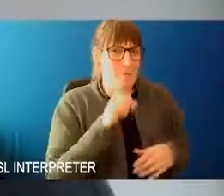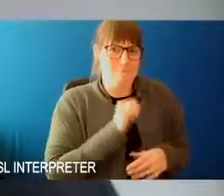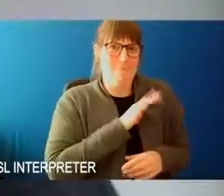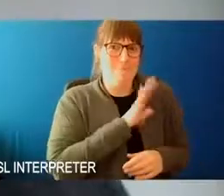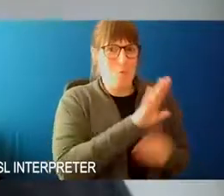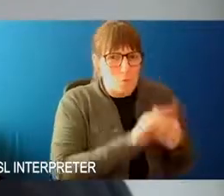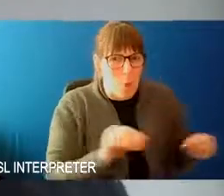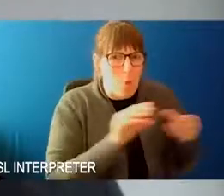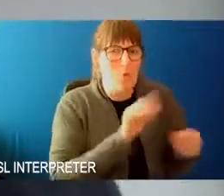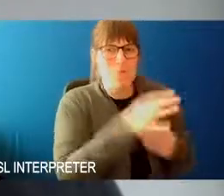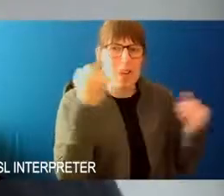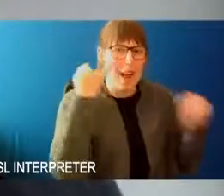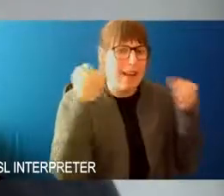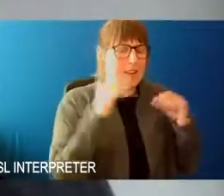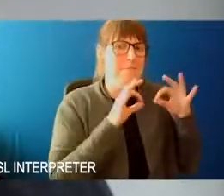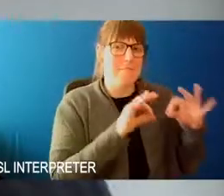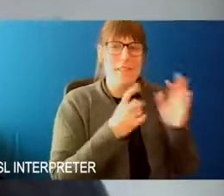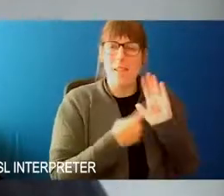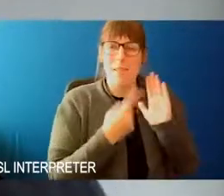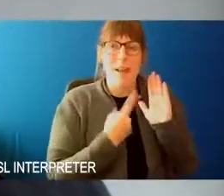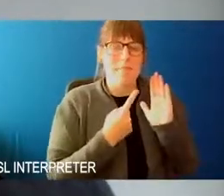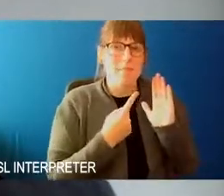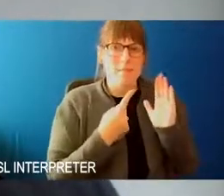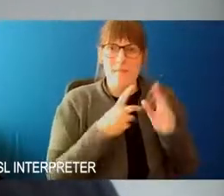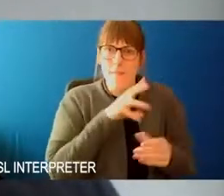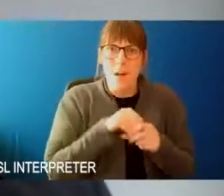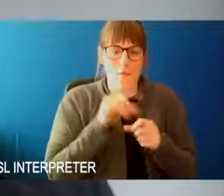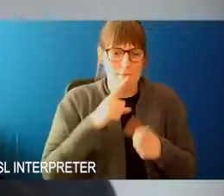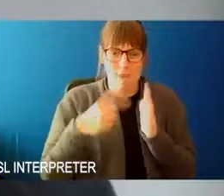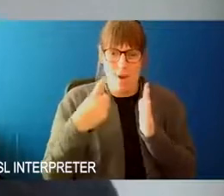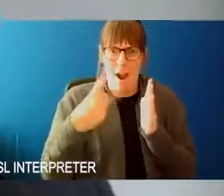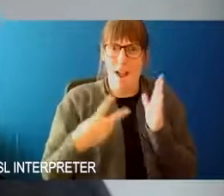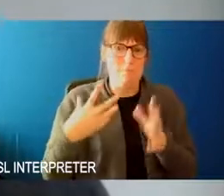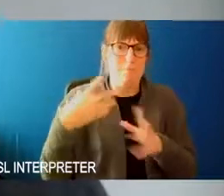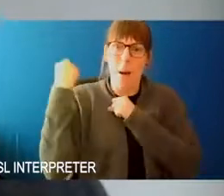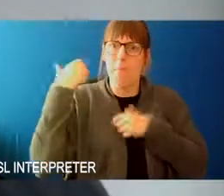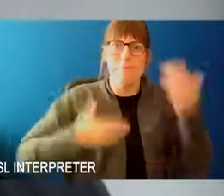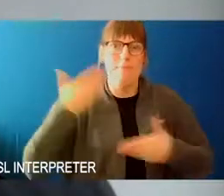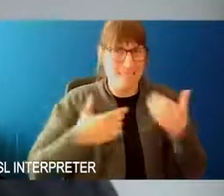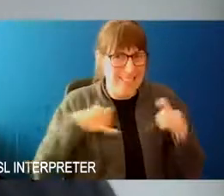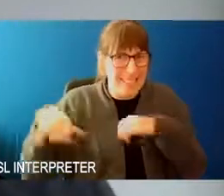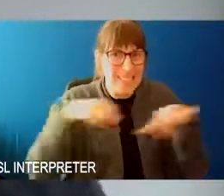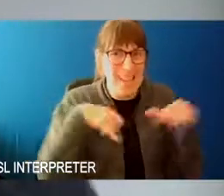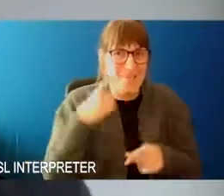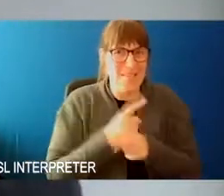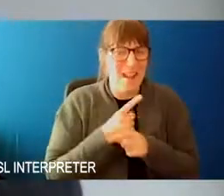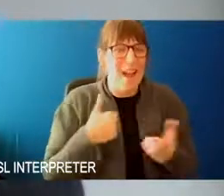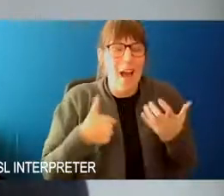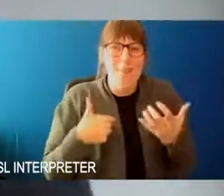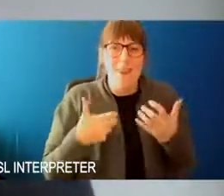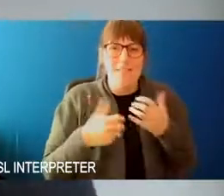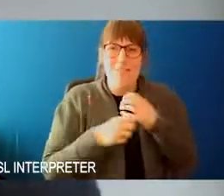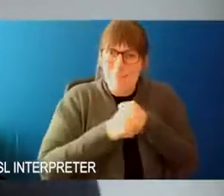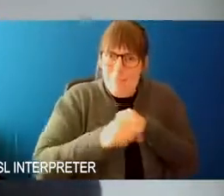much, Mian. We love hearing your stories and your ideas. And sometimes when we're on these calls, an hour and a half goes by so quickly.